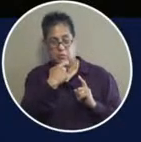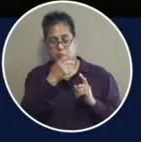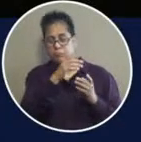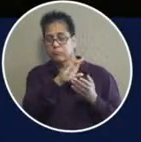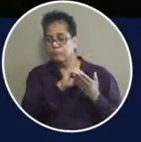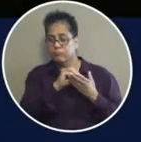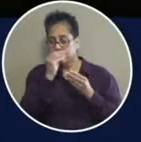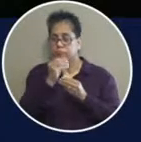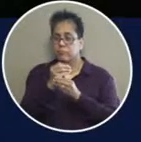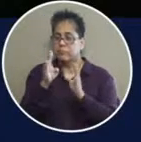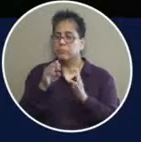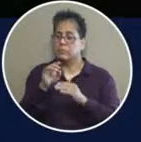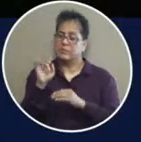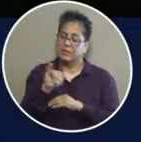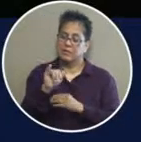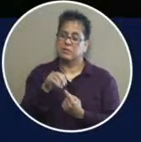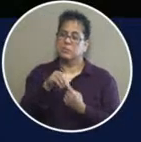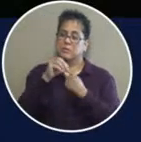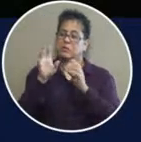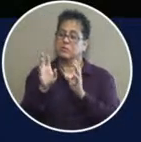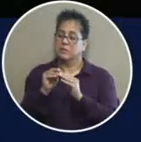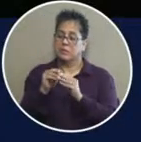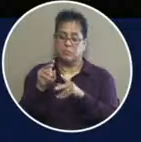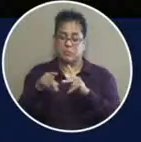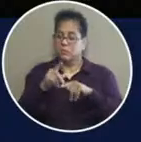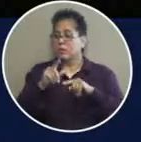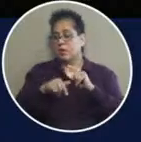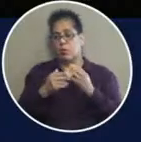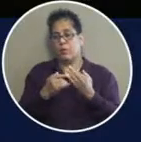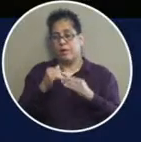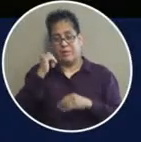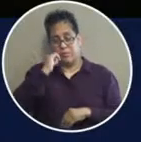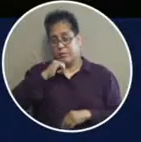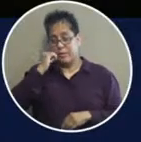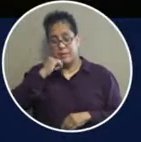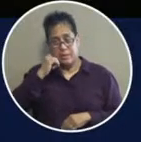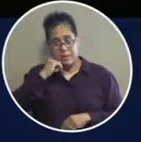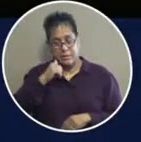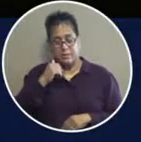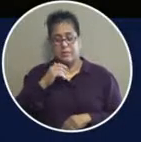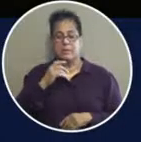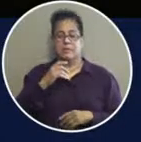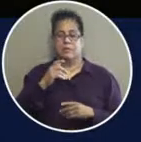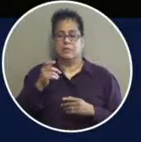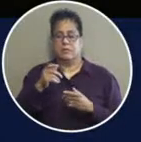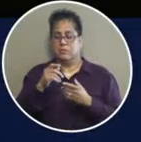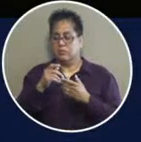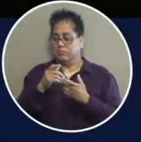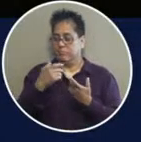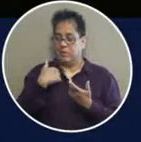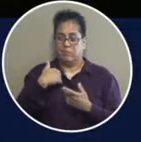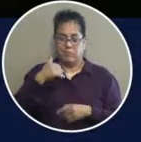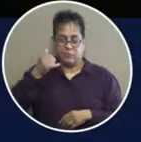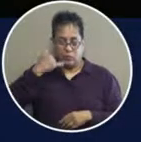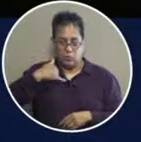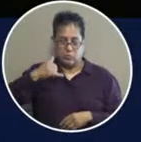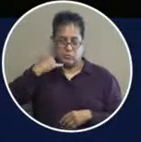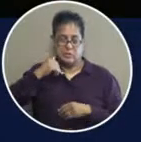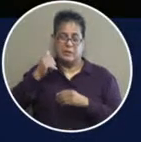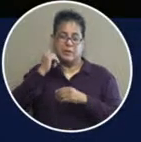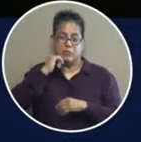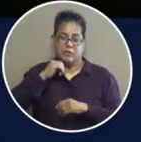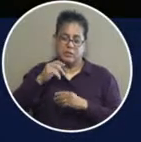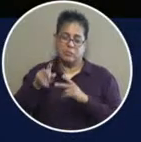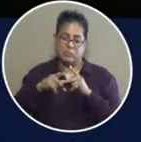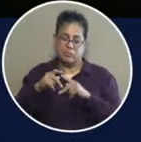urging a special session. People cannot wait. Every day we receive phone calls every single day with